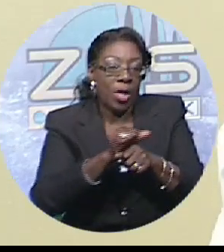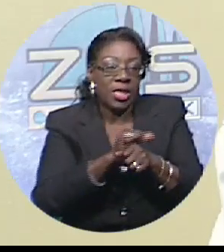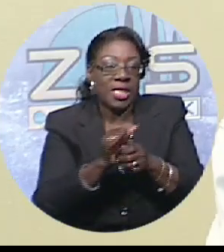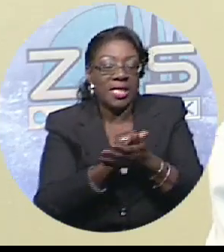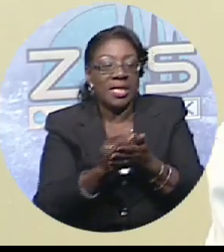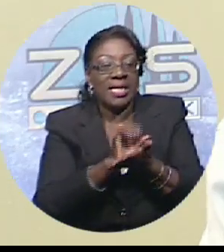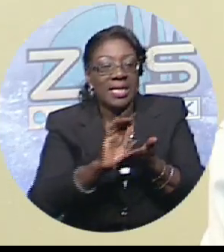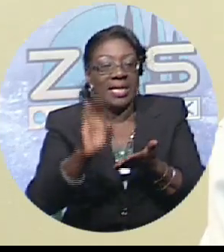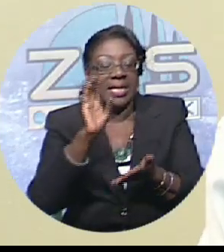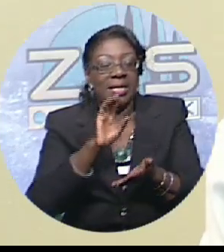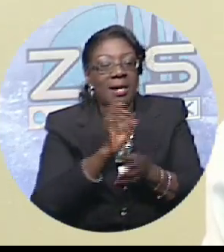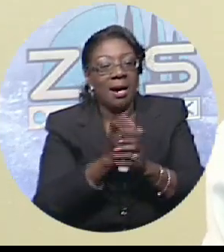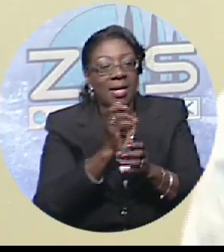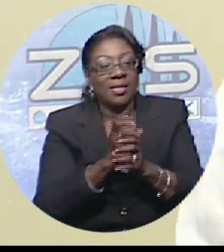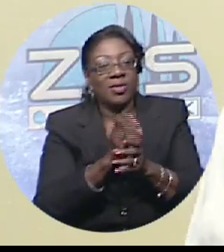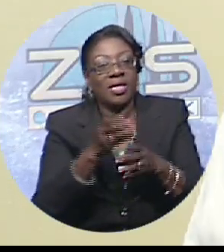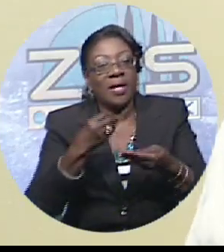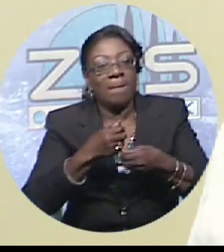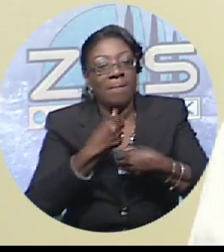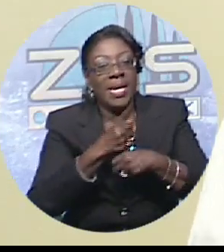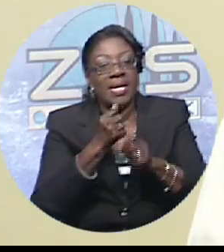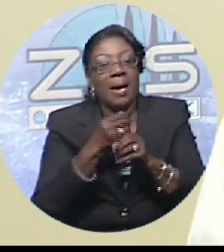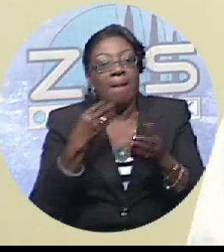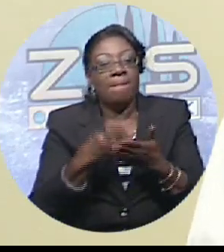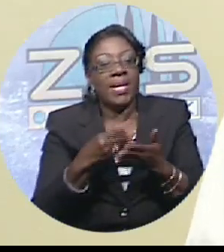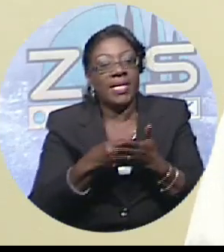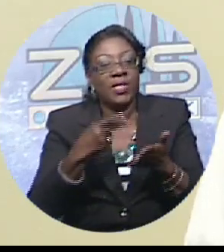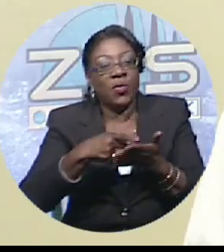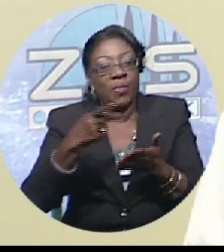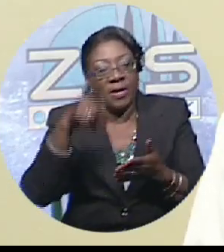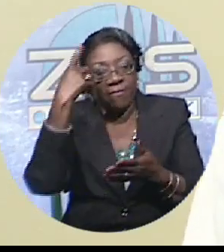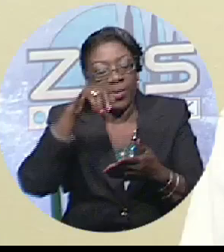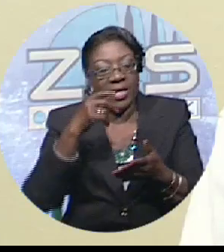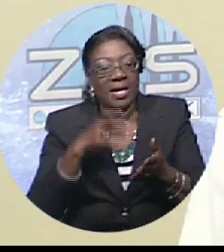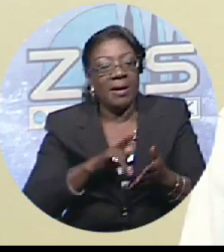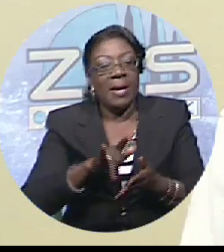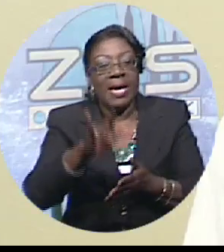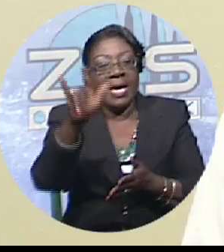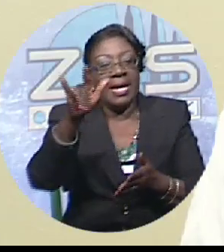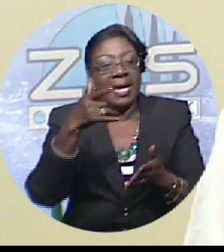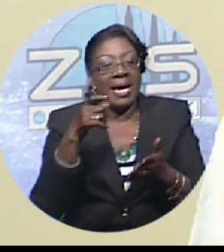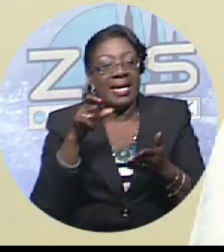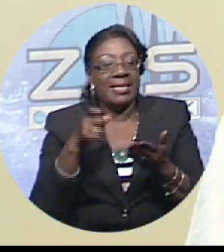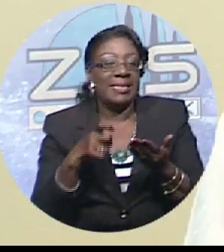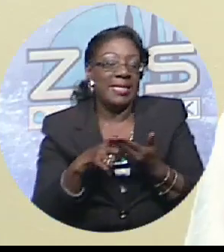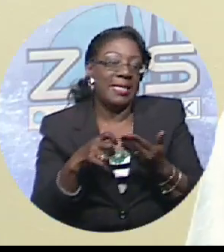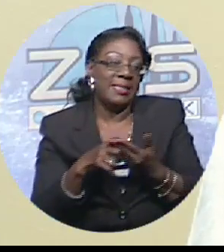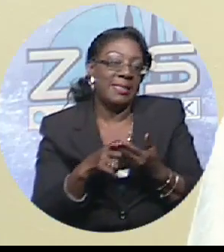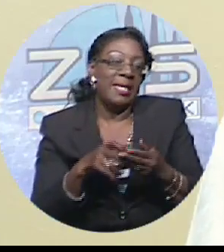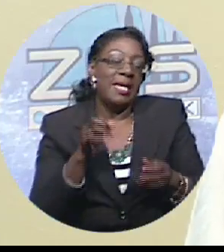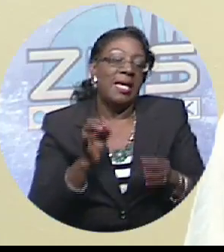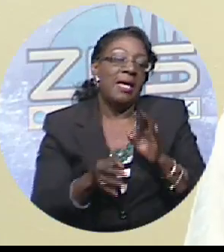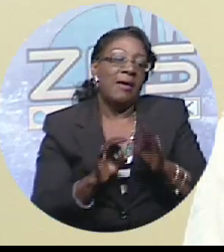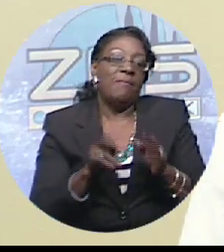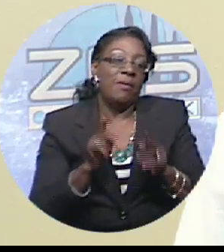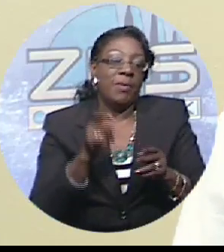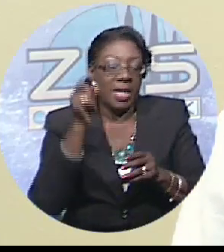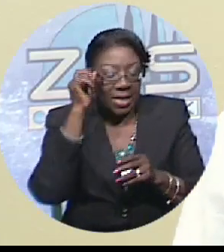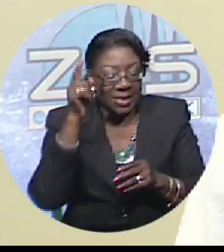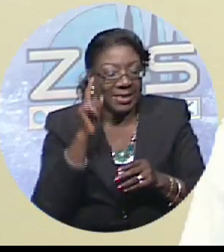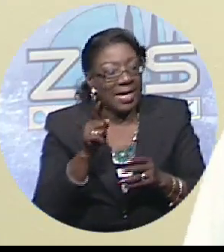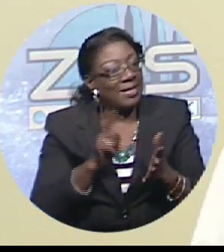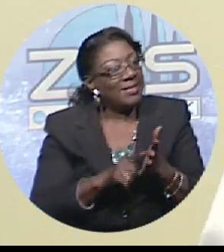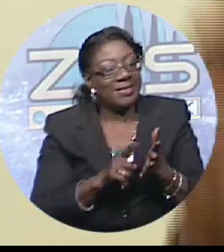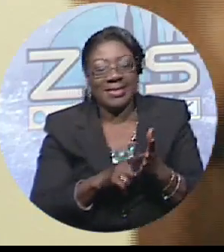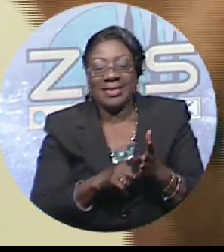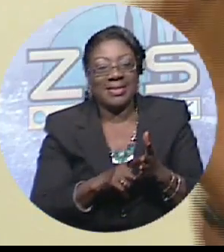way down here to stay and to participate. That's if people would understand, that's just unbelievable to be able